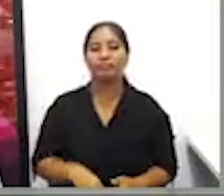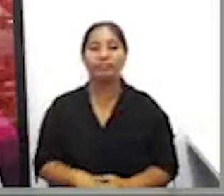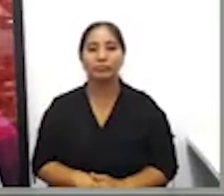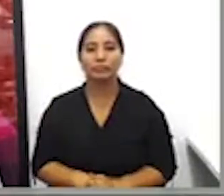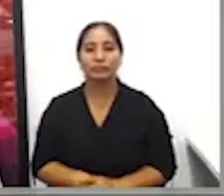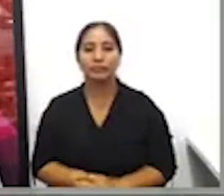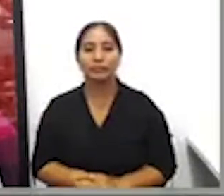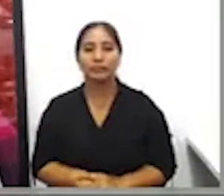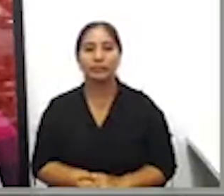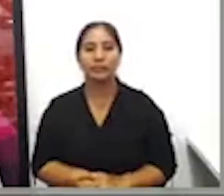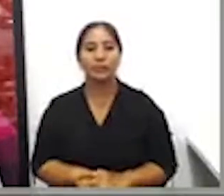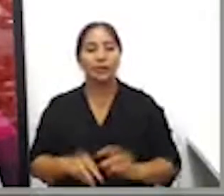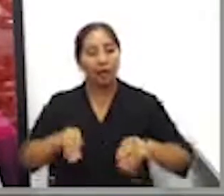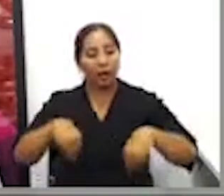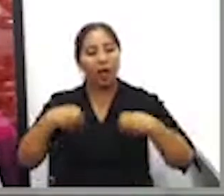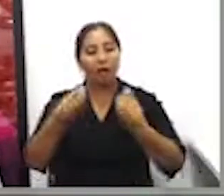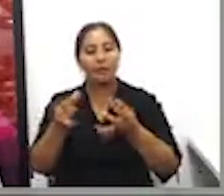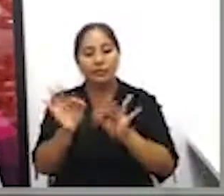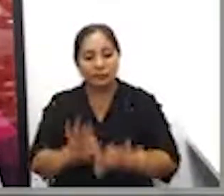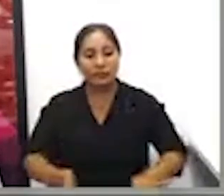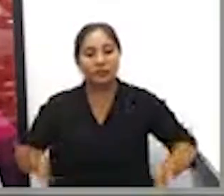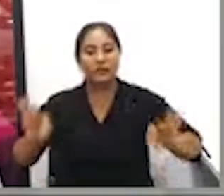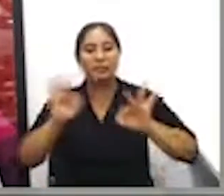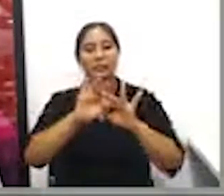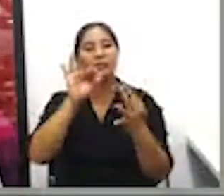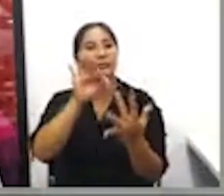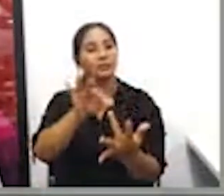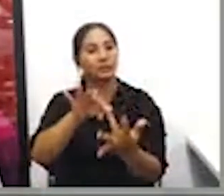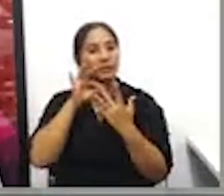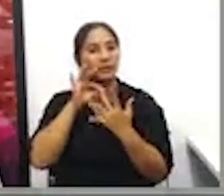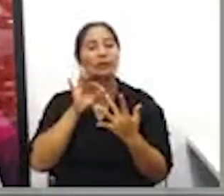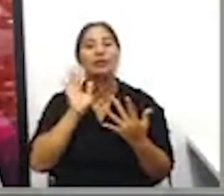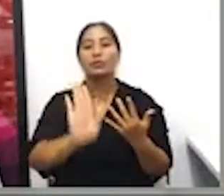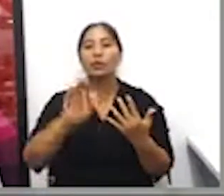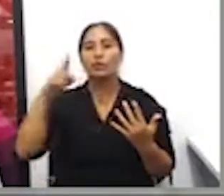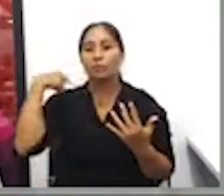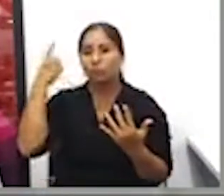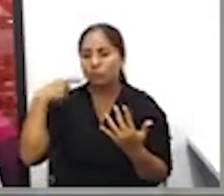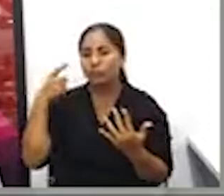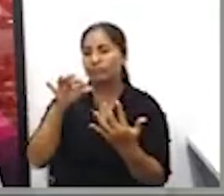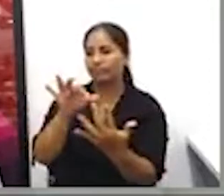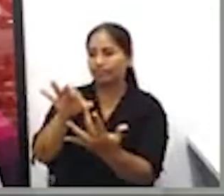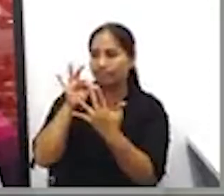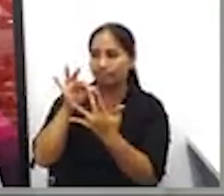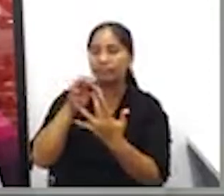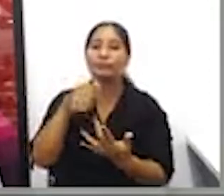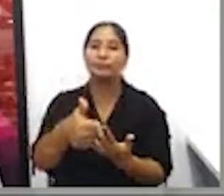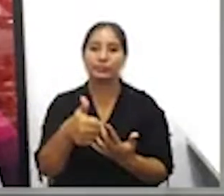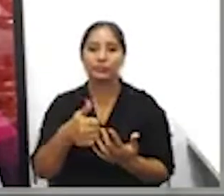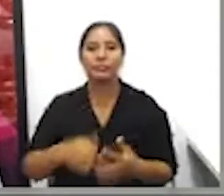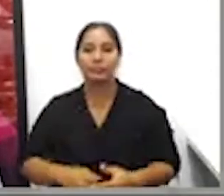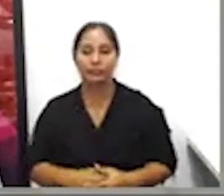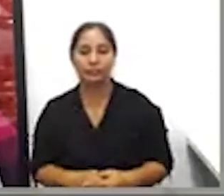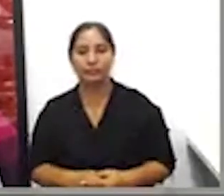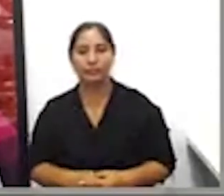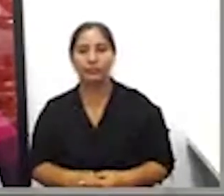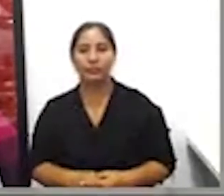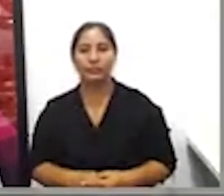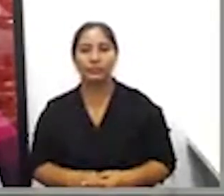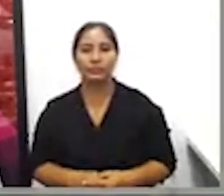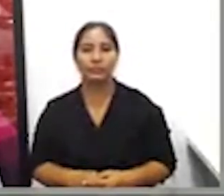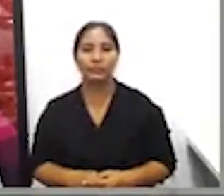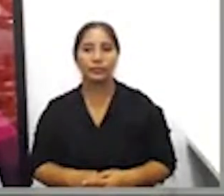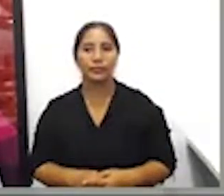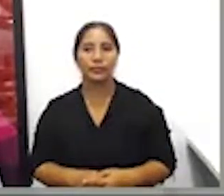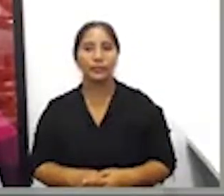because people only thought about us as mothers. And so we had to say, no, no, we can do this and we can do this and we can do this. And